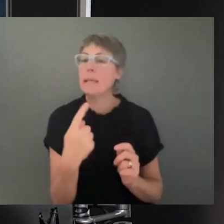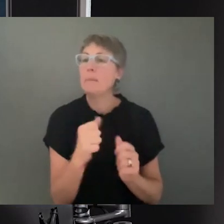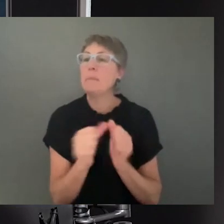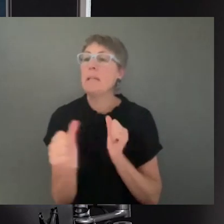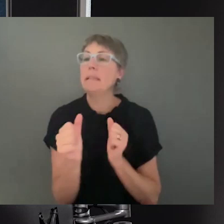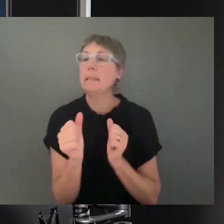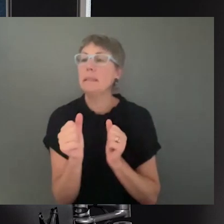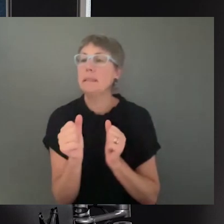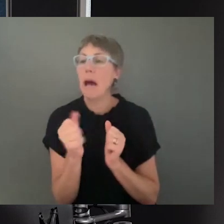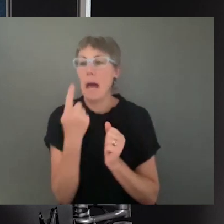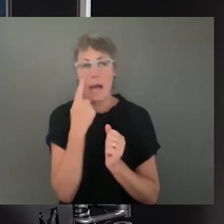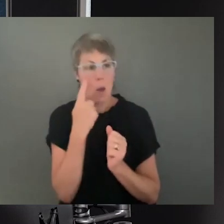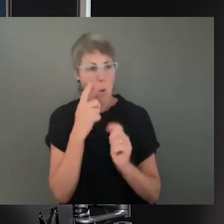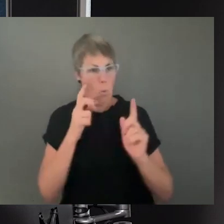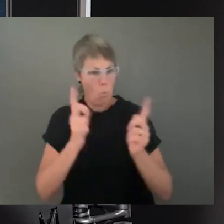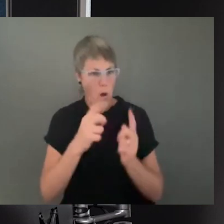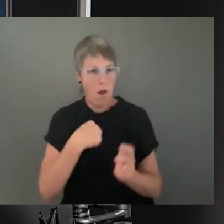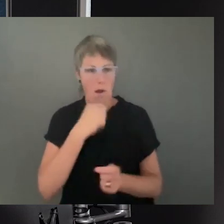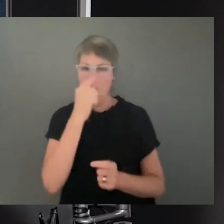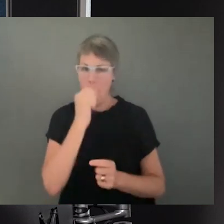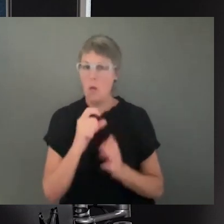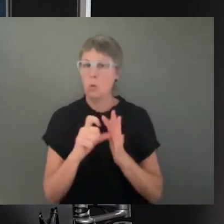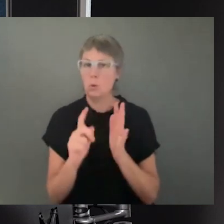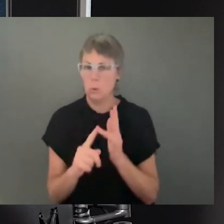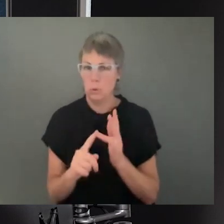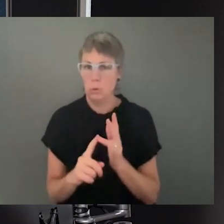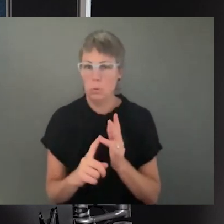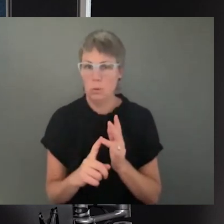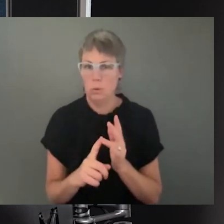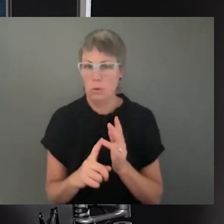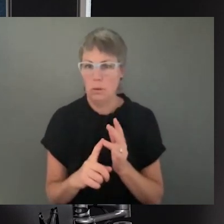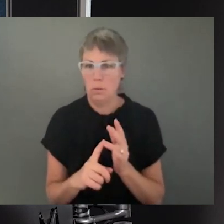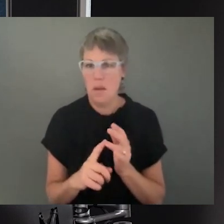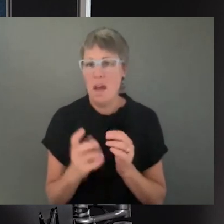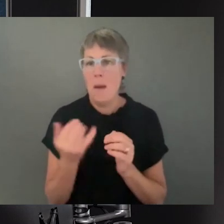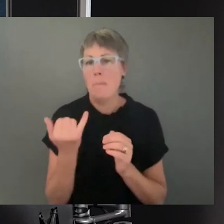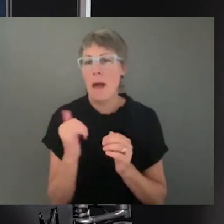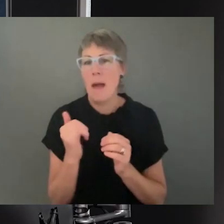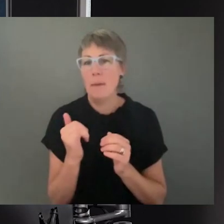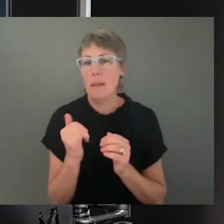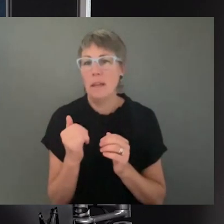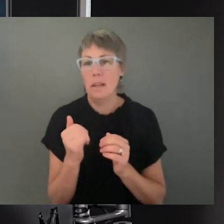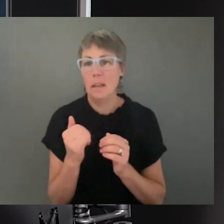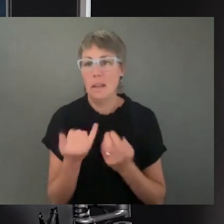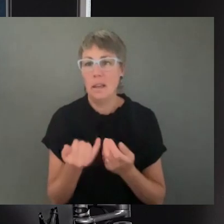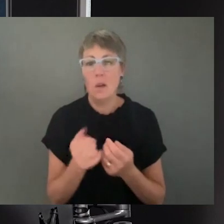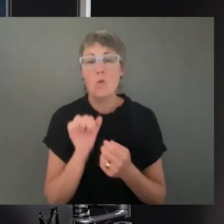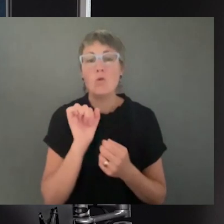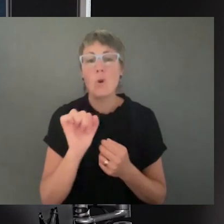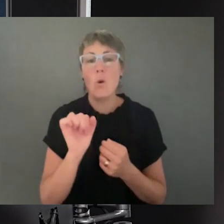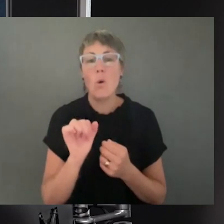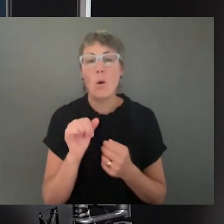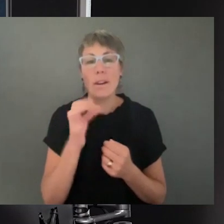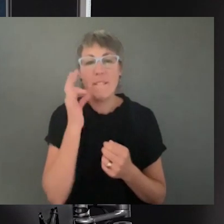what is possible. So is it that it's you've got only really stairs as a way to get into